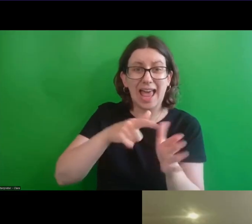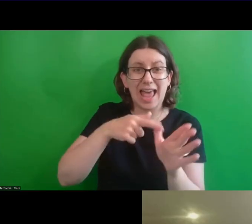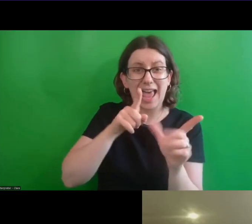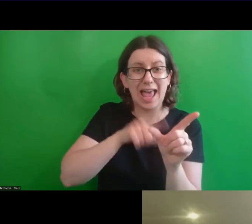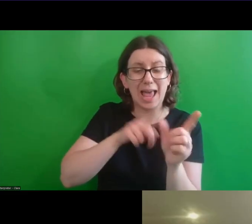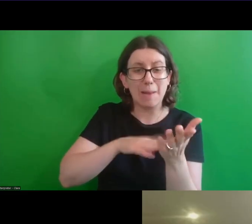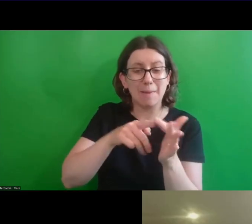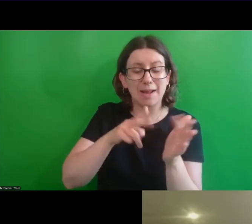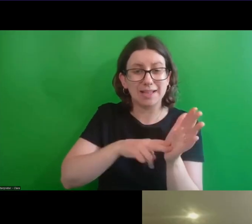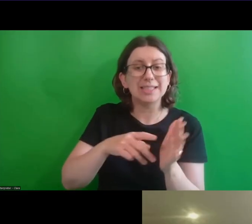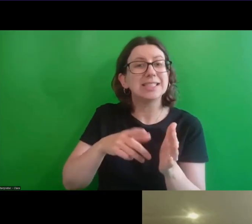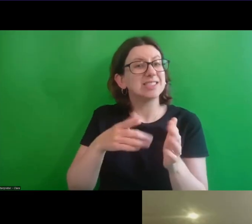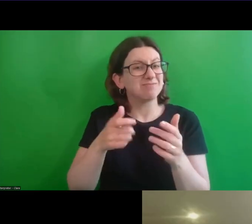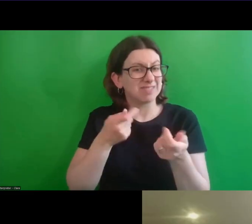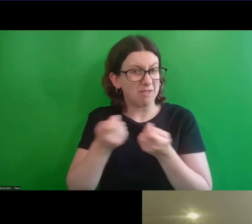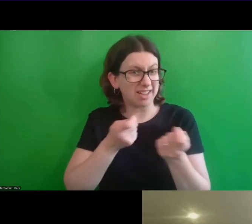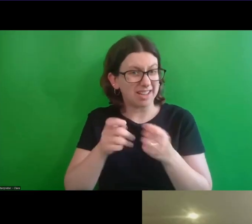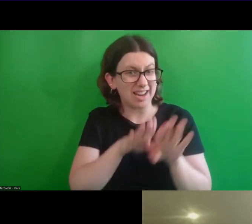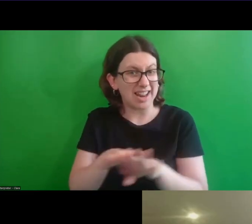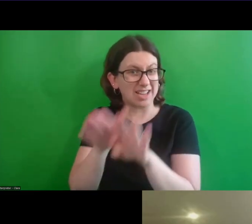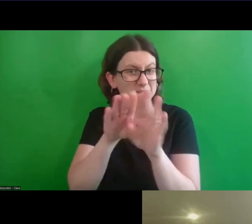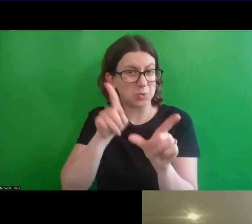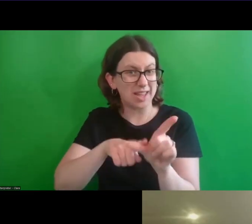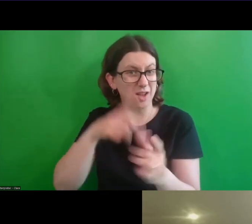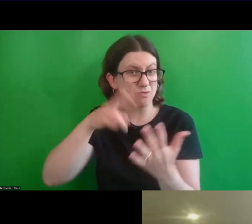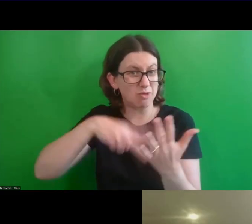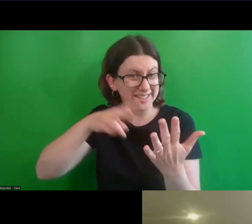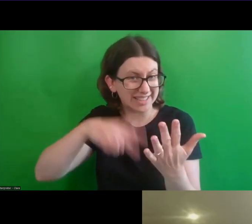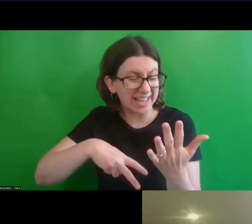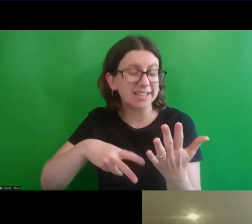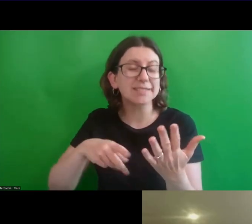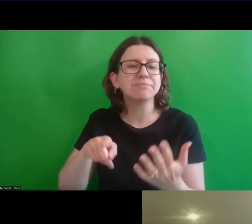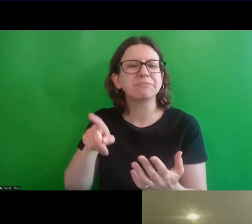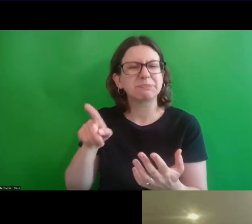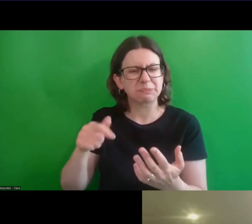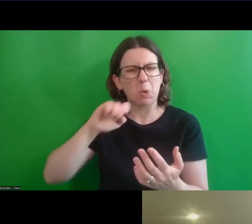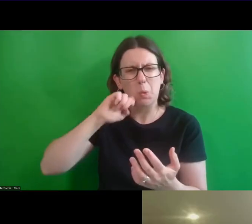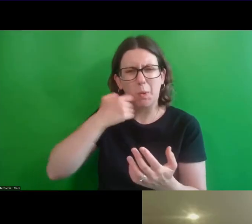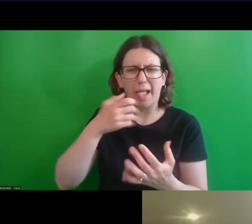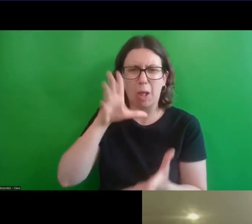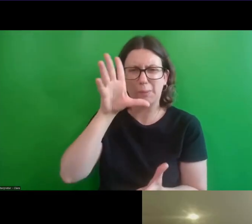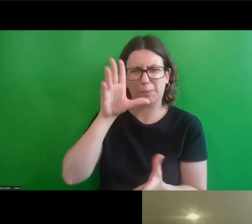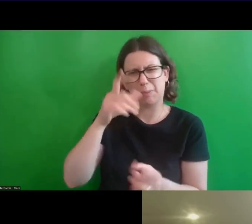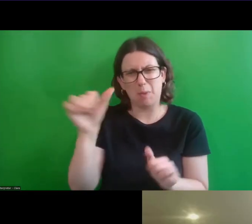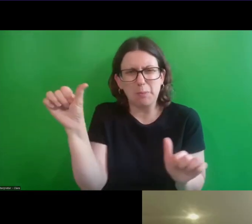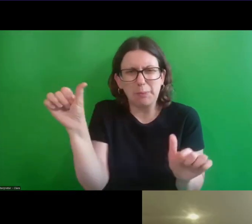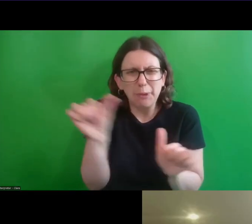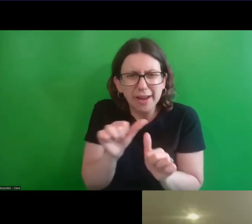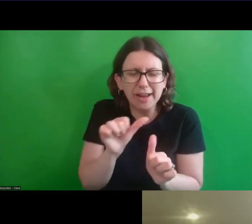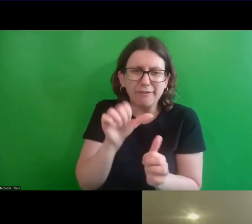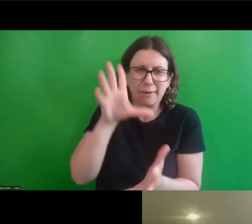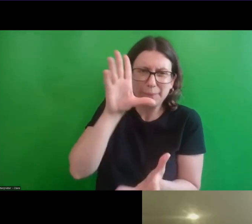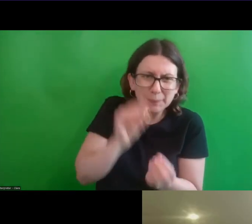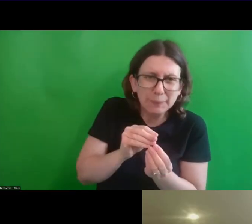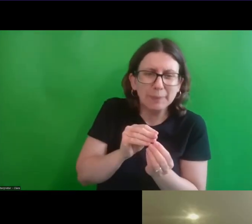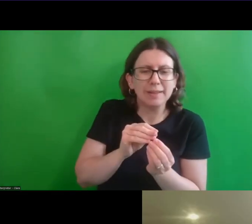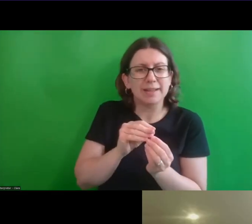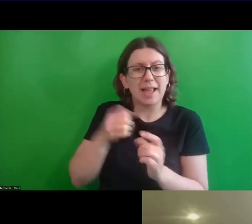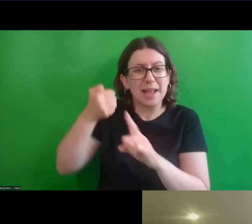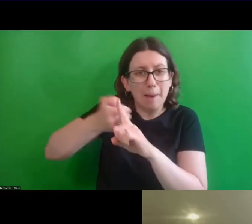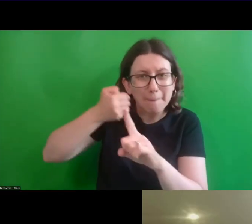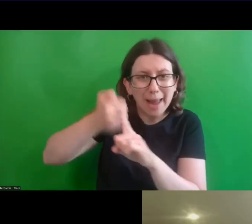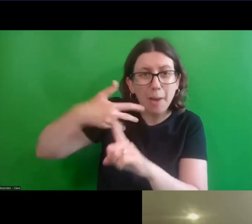of the National Year of Reading. And as Kate says, we're going to give you a bit of a whistle-stop tour on the campaign's